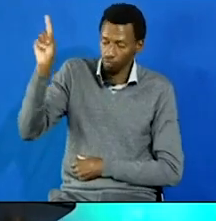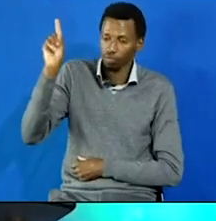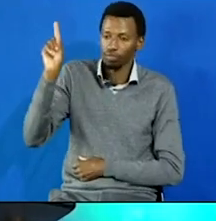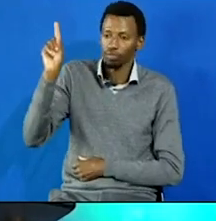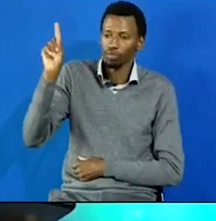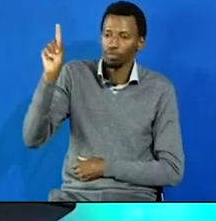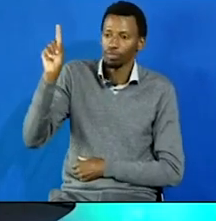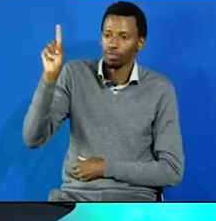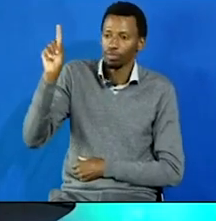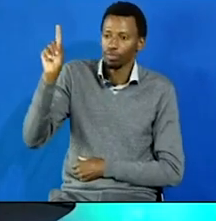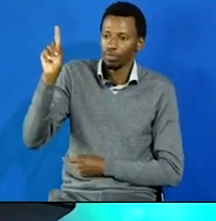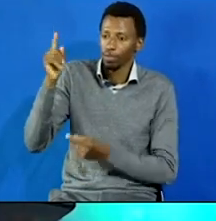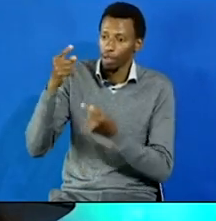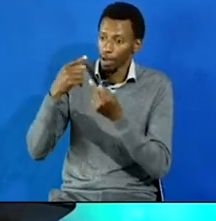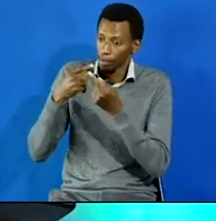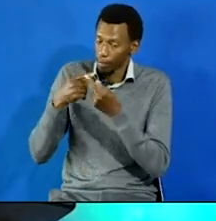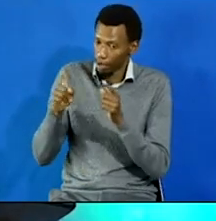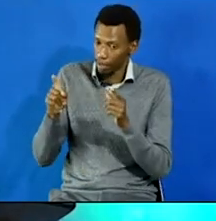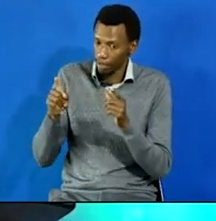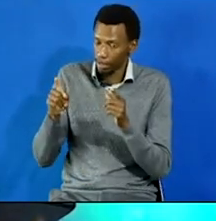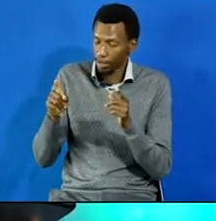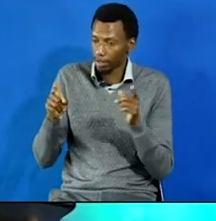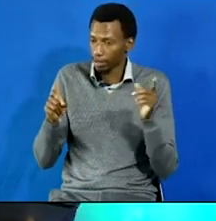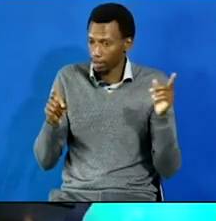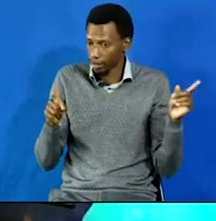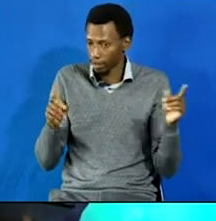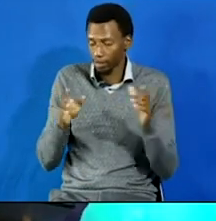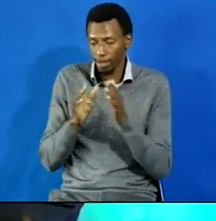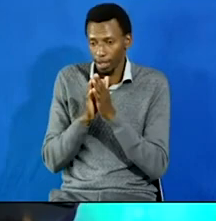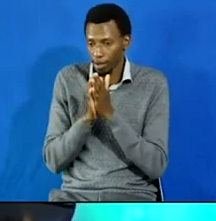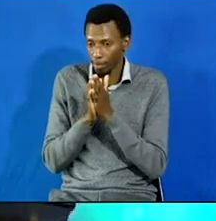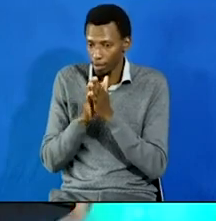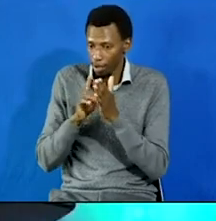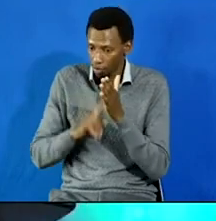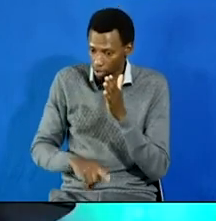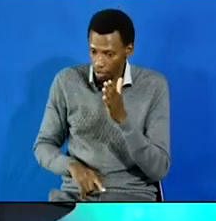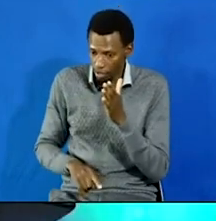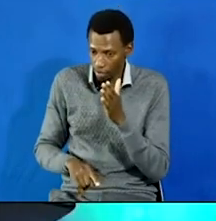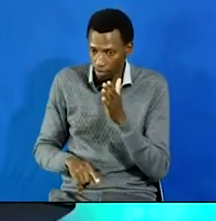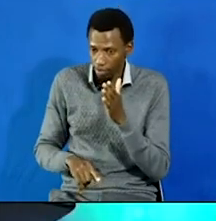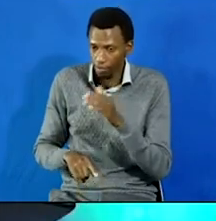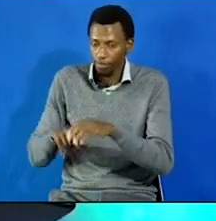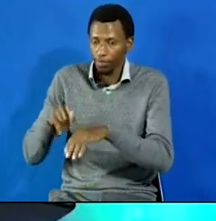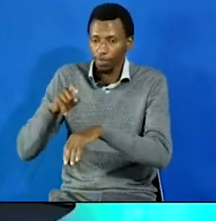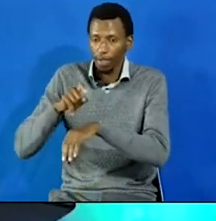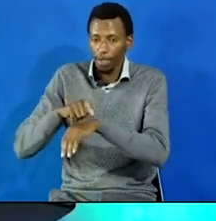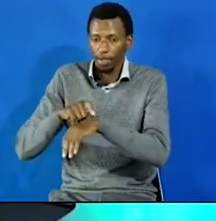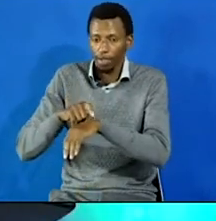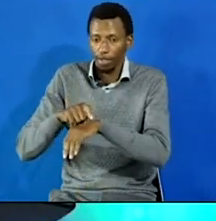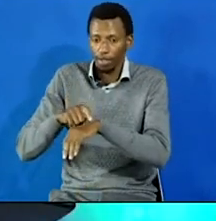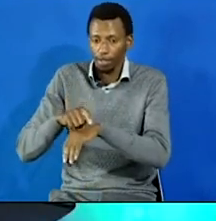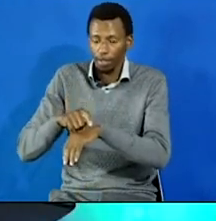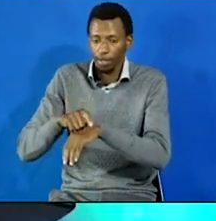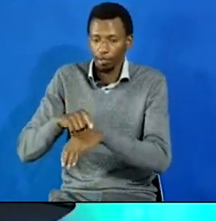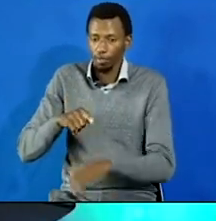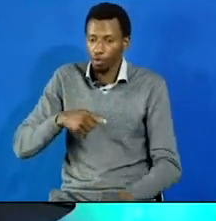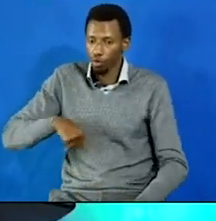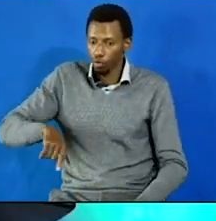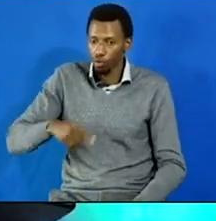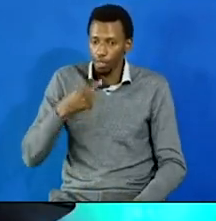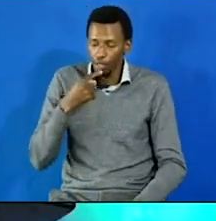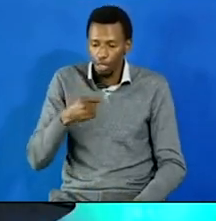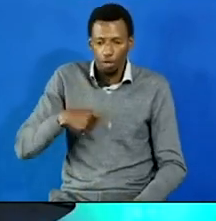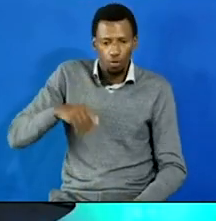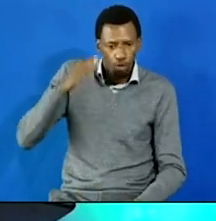But it's my prayer that as we say that we